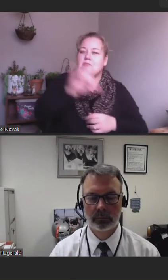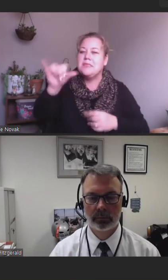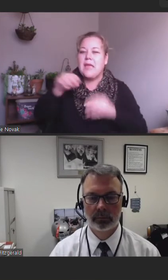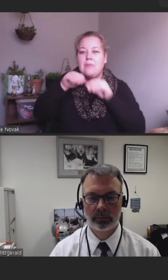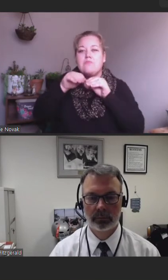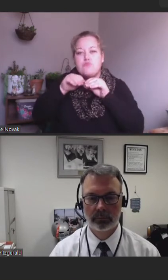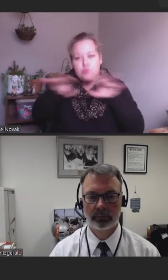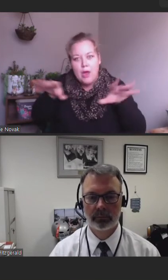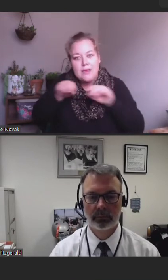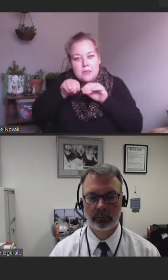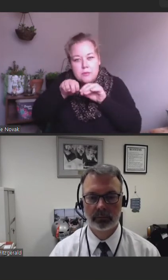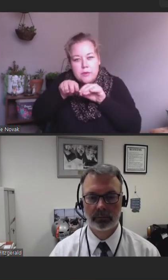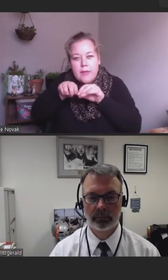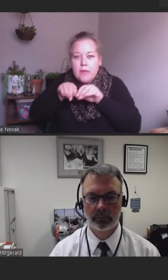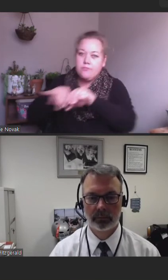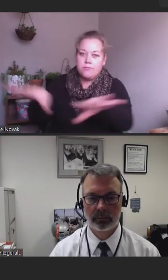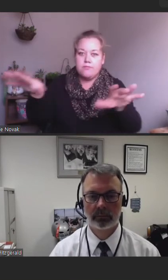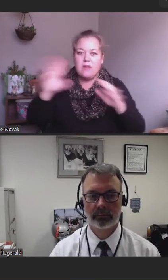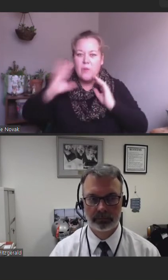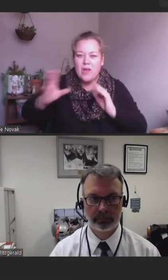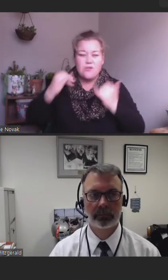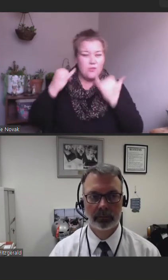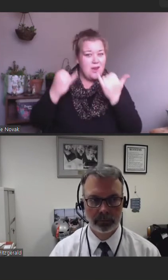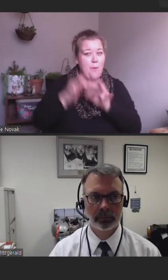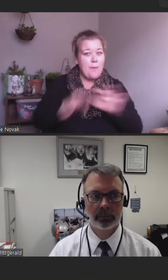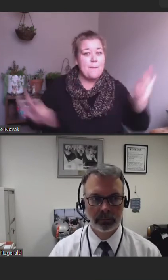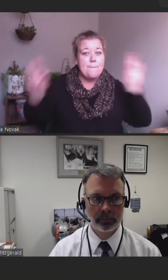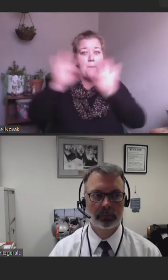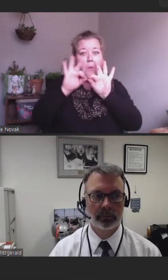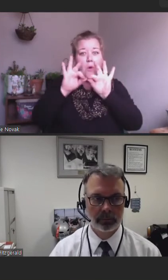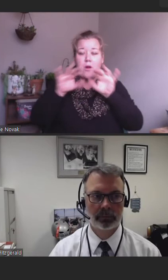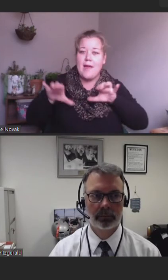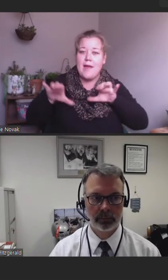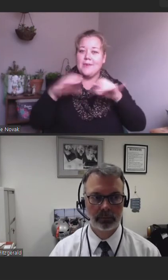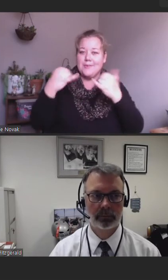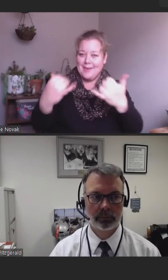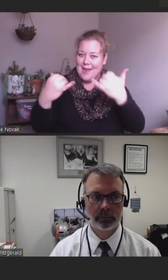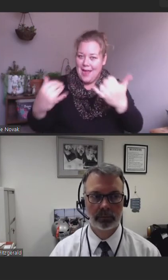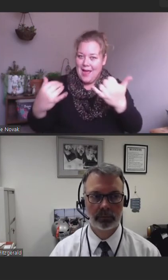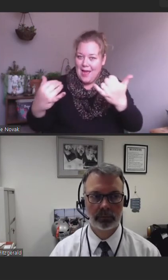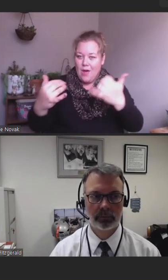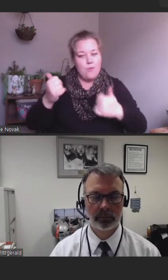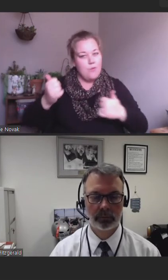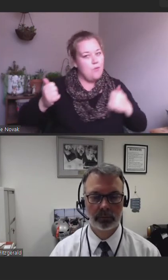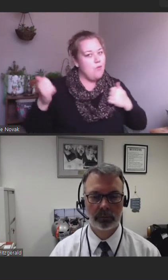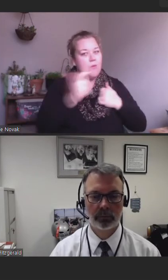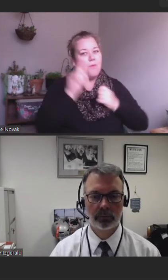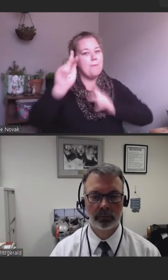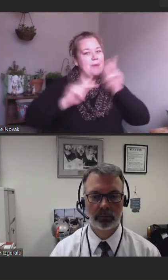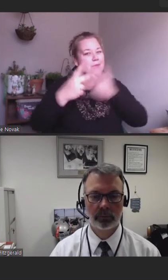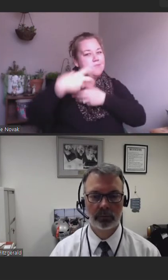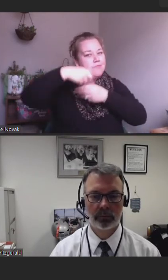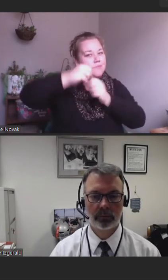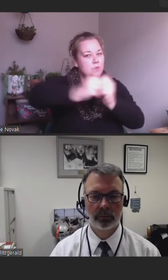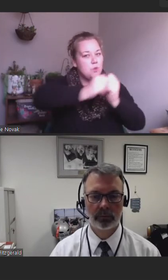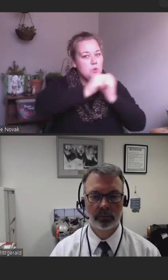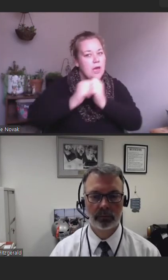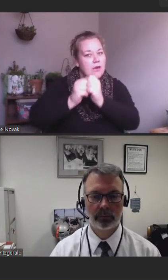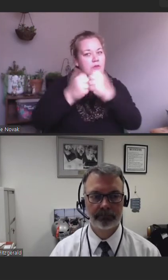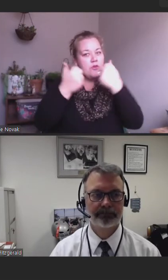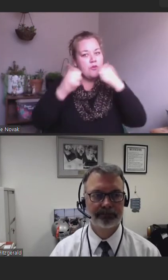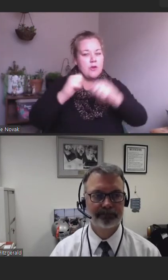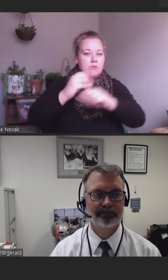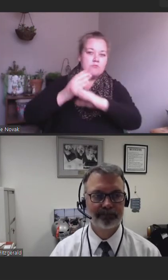community. Please take action now. We need everyone all in together to help end this emerging crisis. With